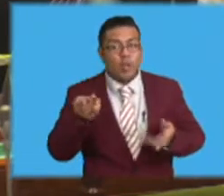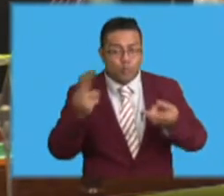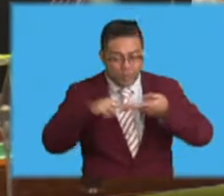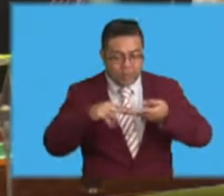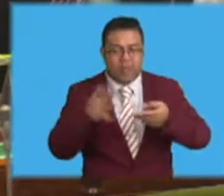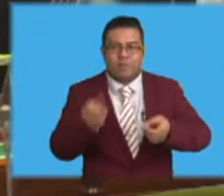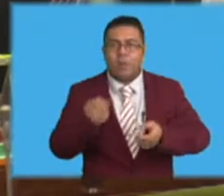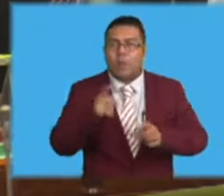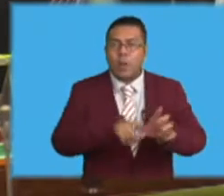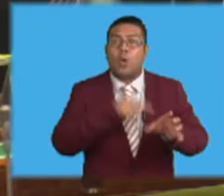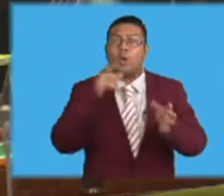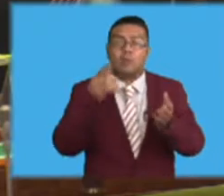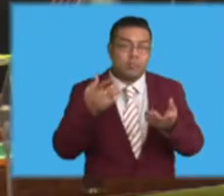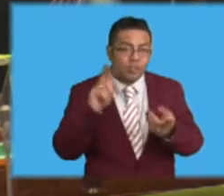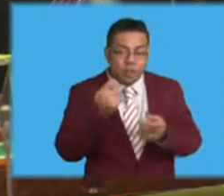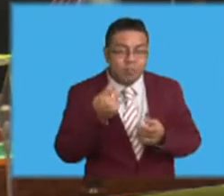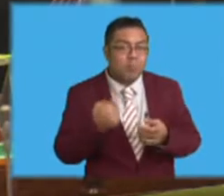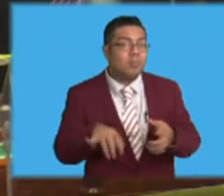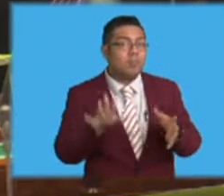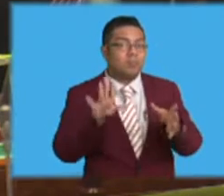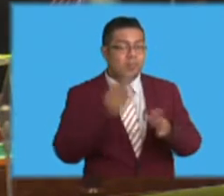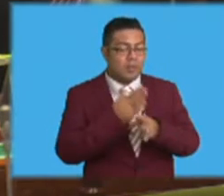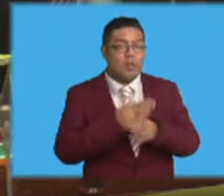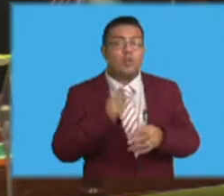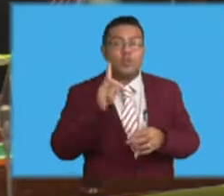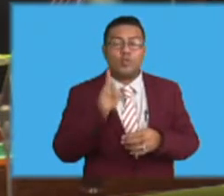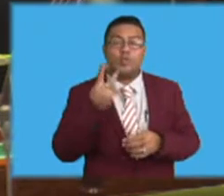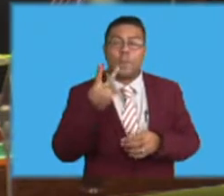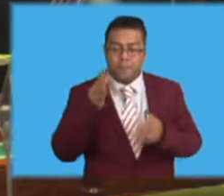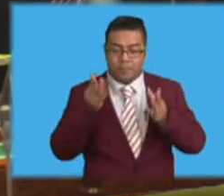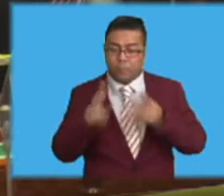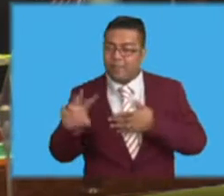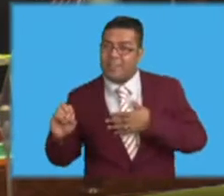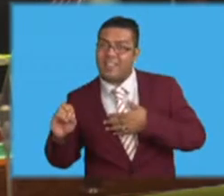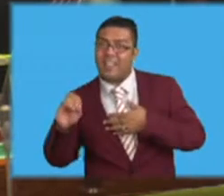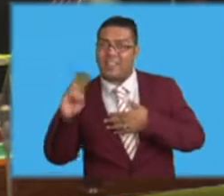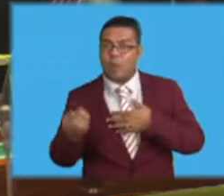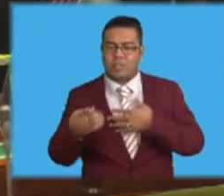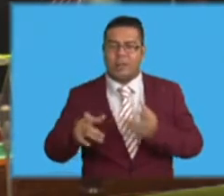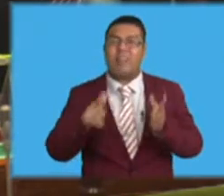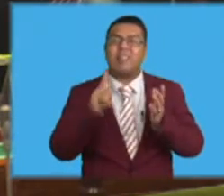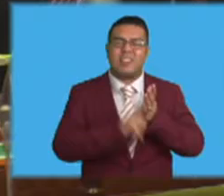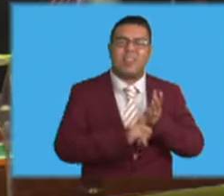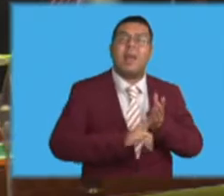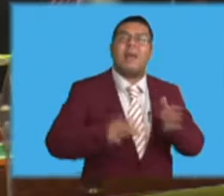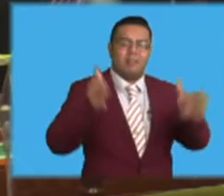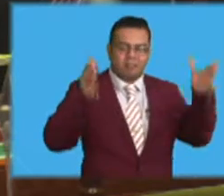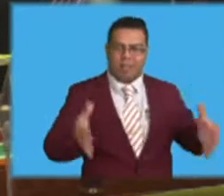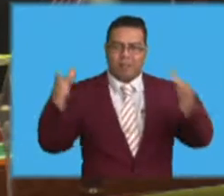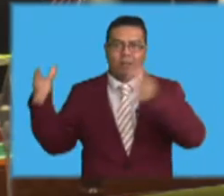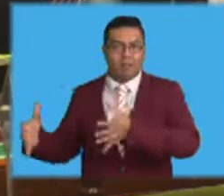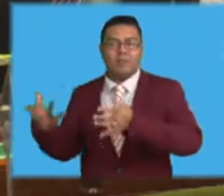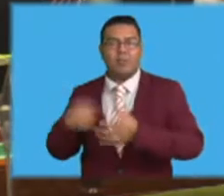procure and install a 2 by 20,000 litre tanks to store this wastewater, treat it with chlorine as appropriate,